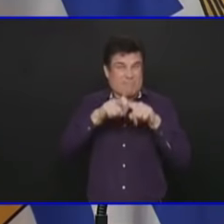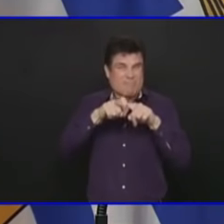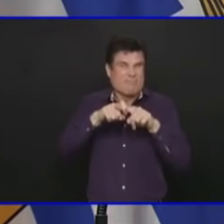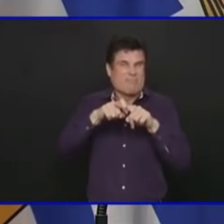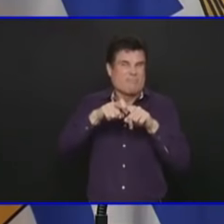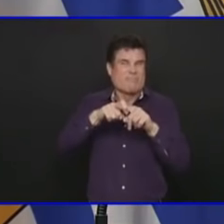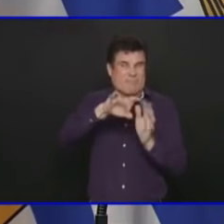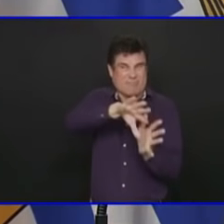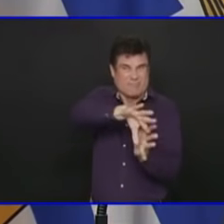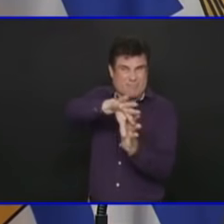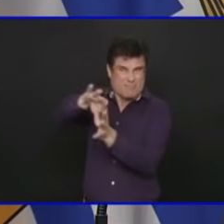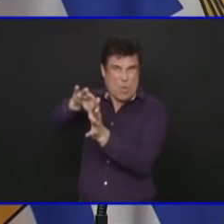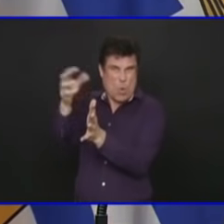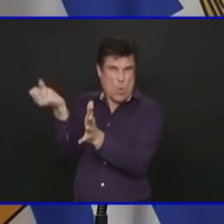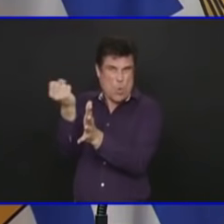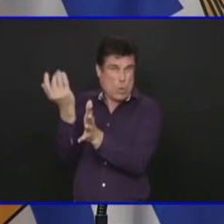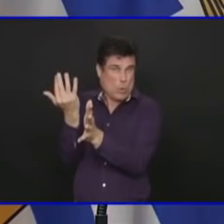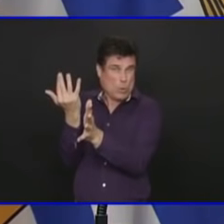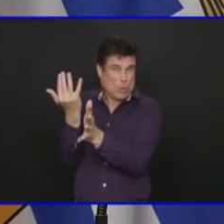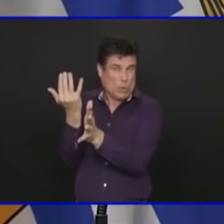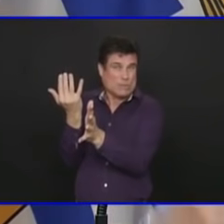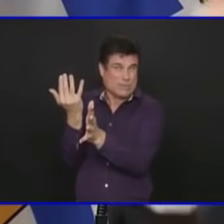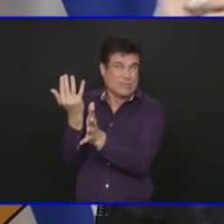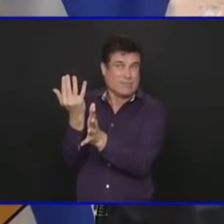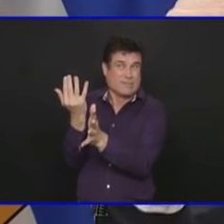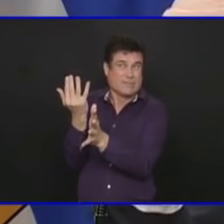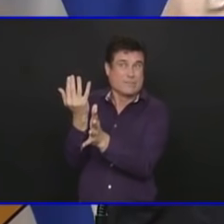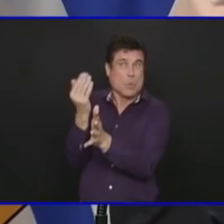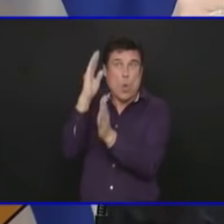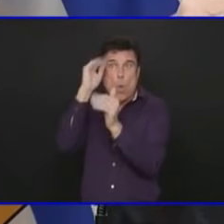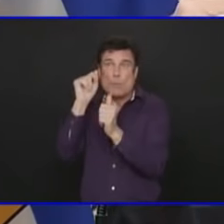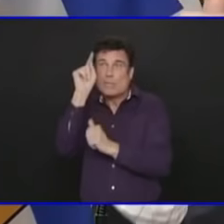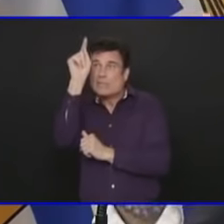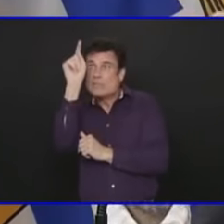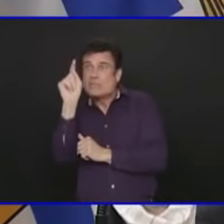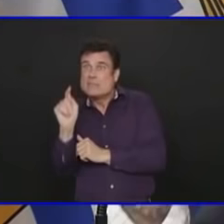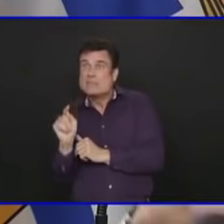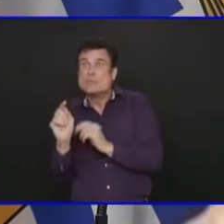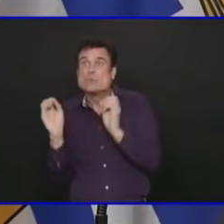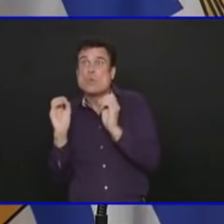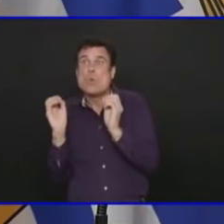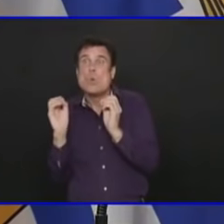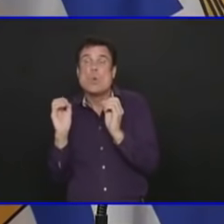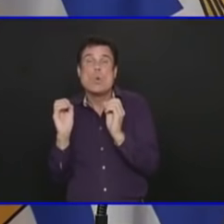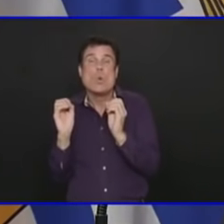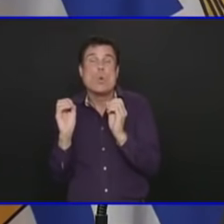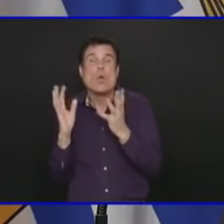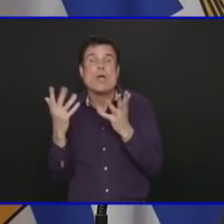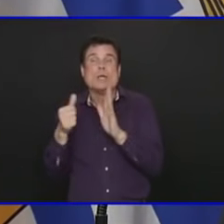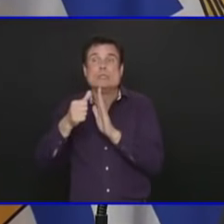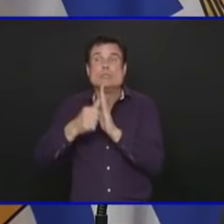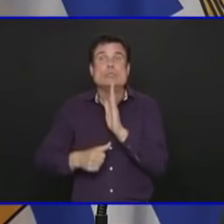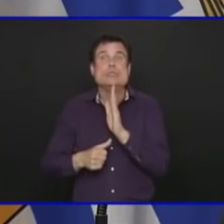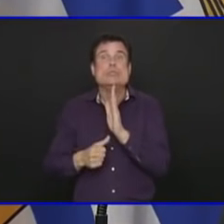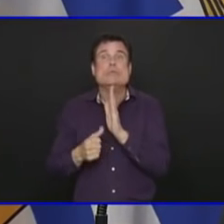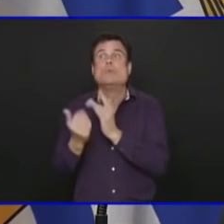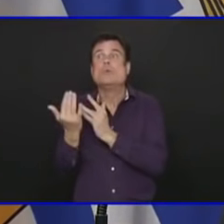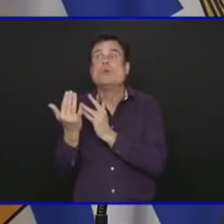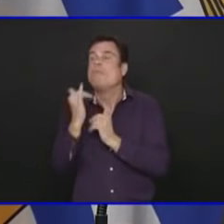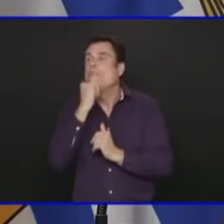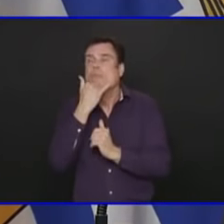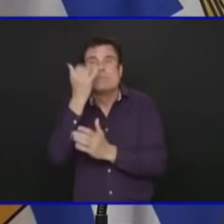the information from vital statistics on the causes of death, and it has the cause, the underlying cause, etc. So we'll